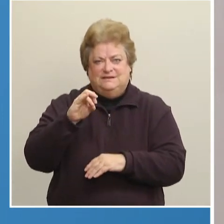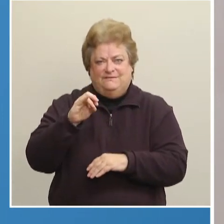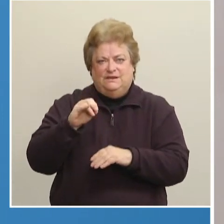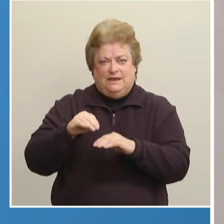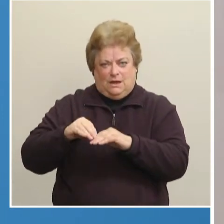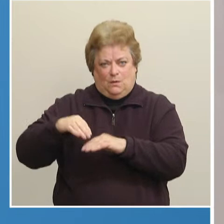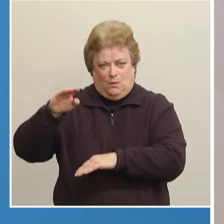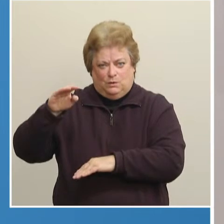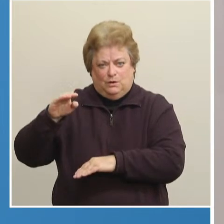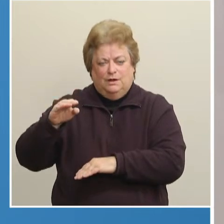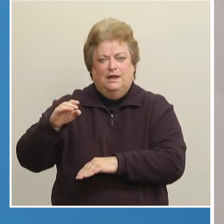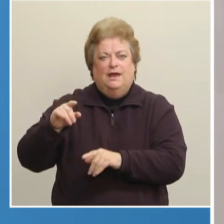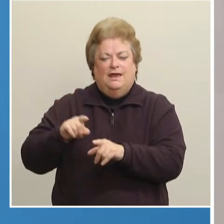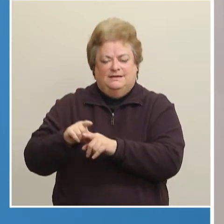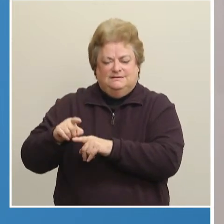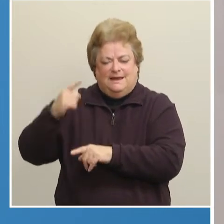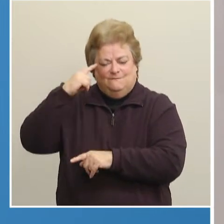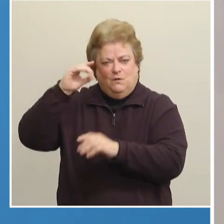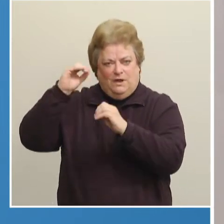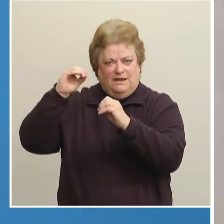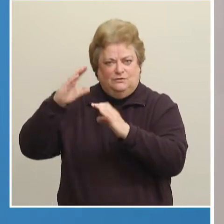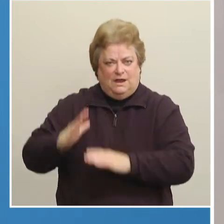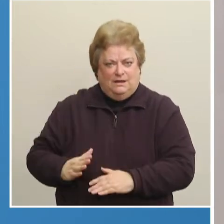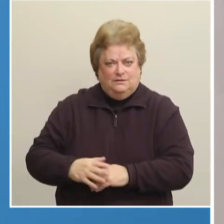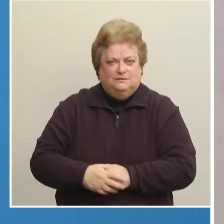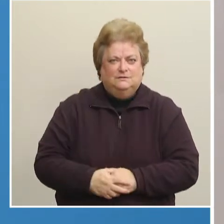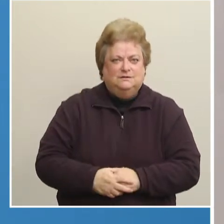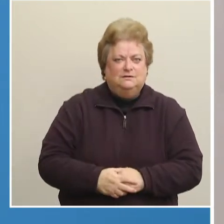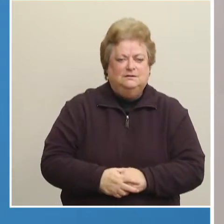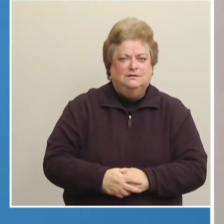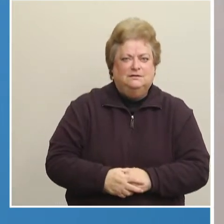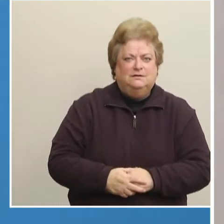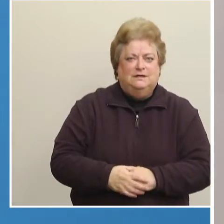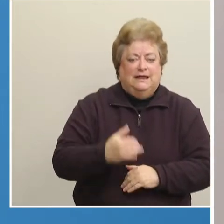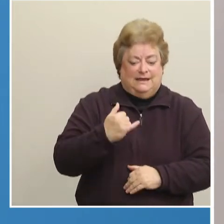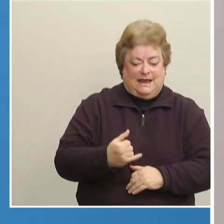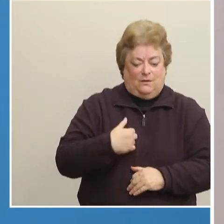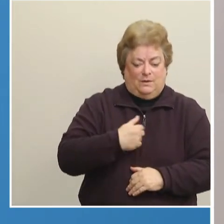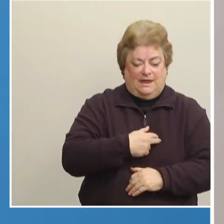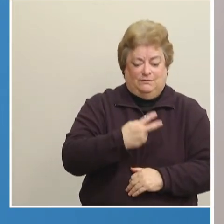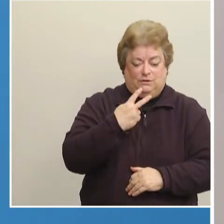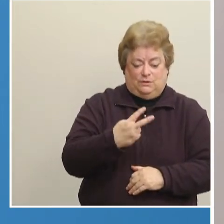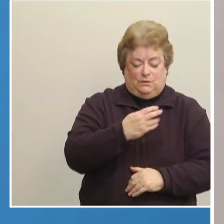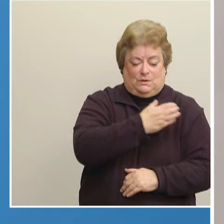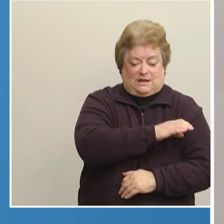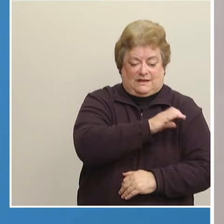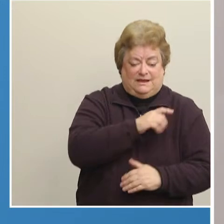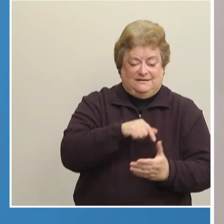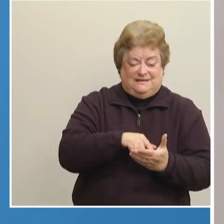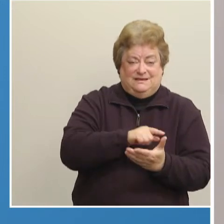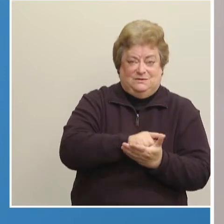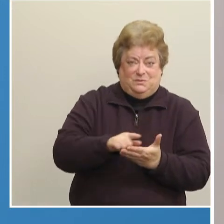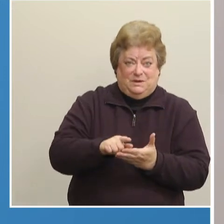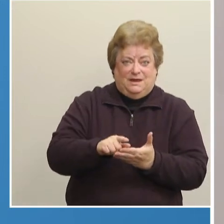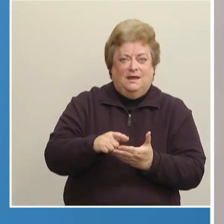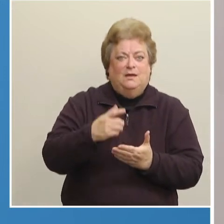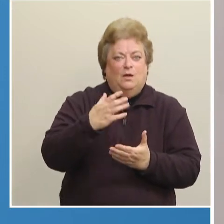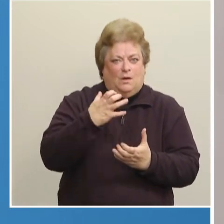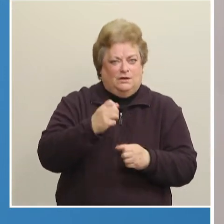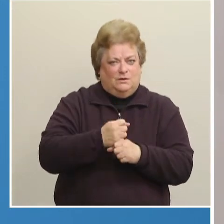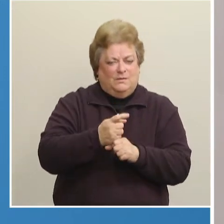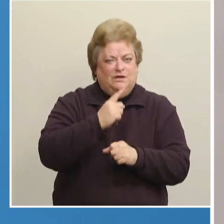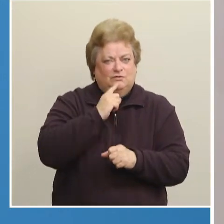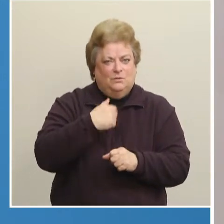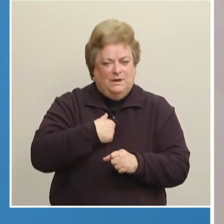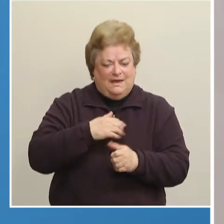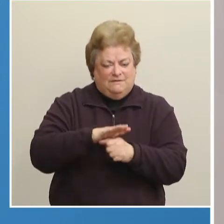and older, as well as educators. Moving to 2 clinics this week is necessary to make sure we have vaccine